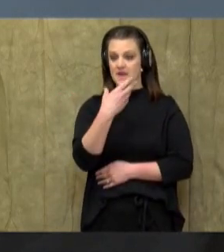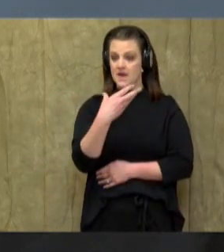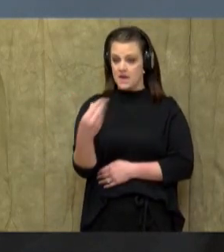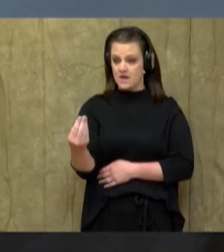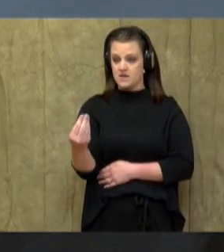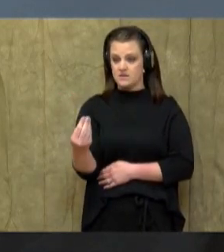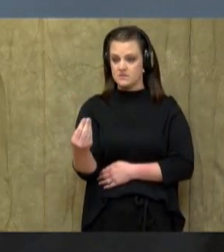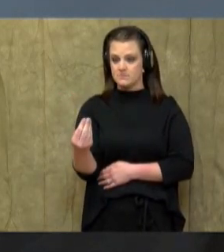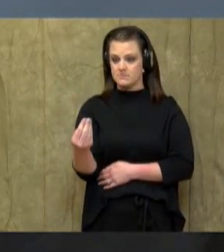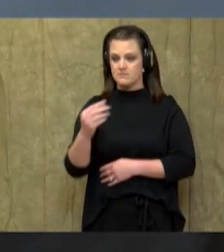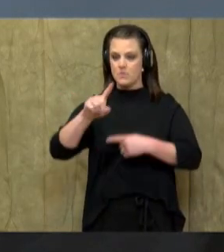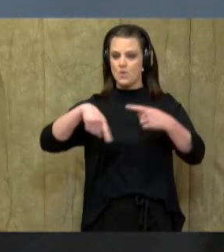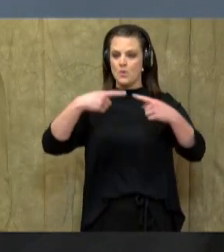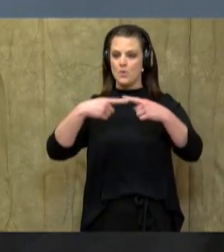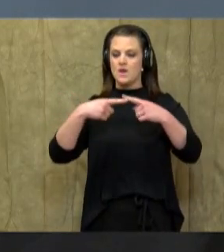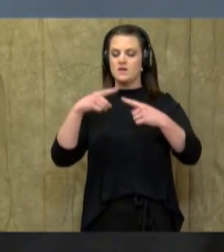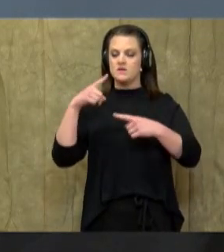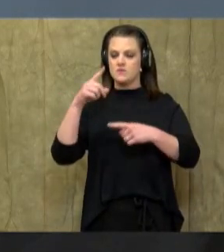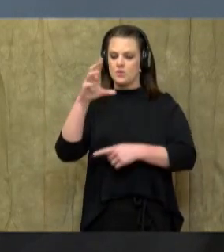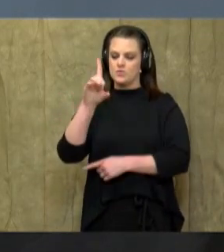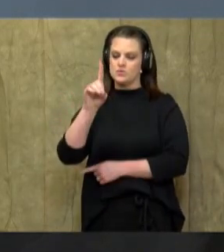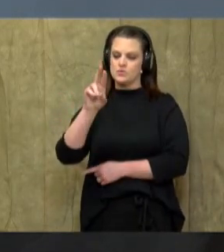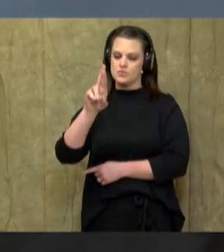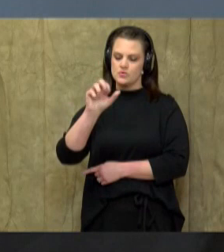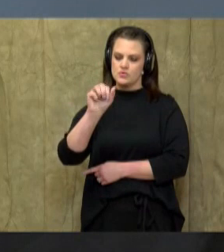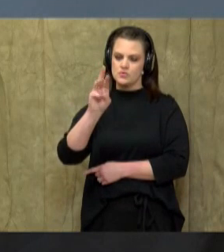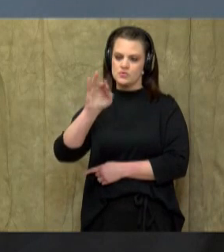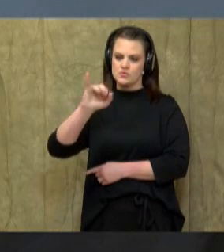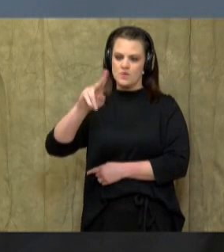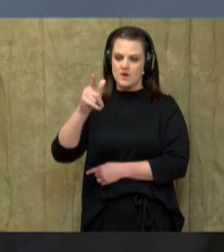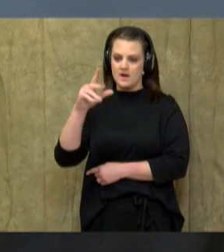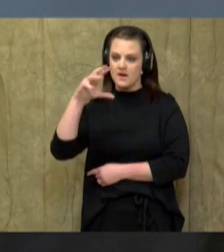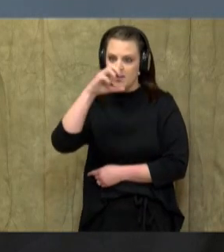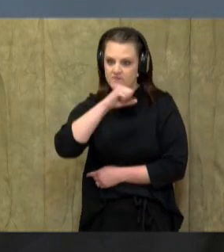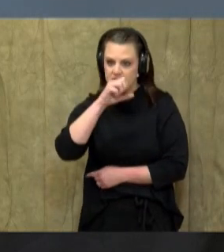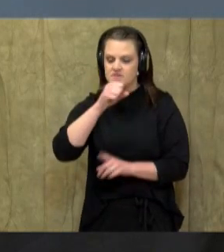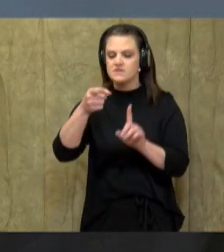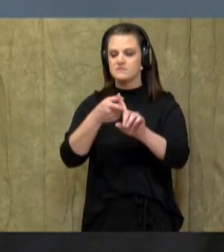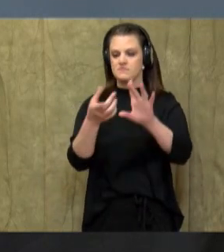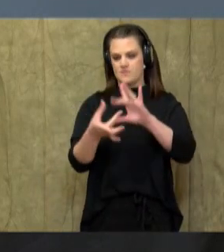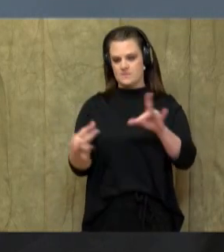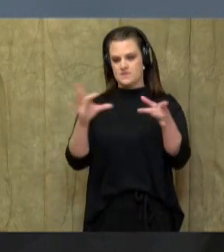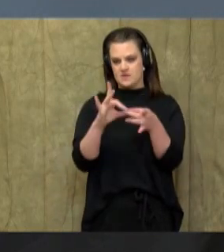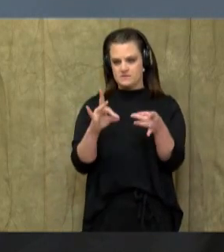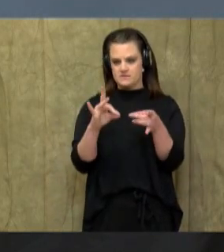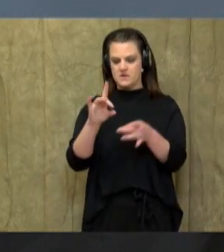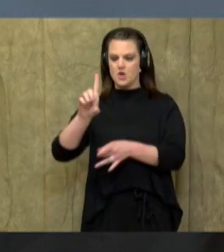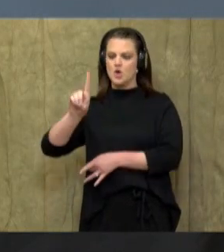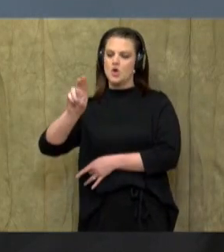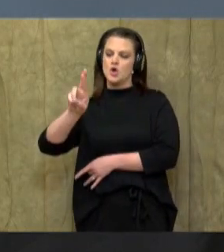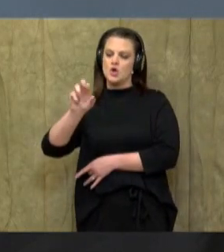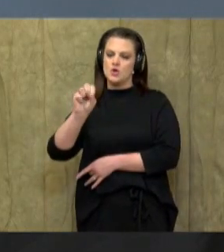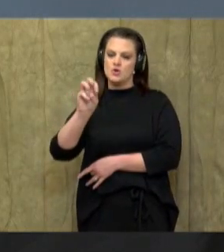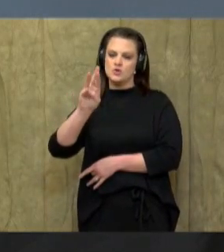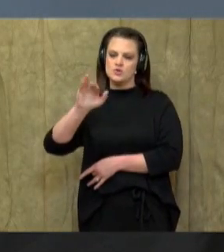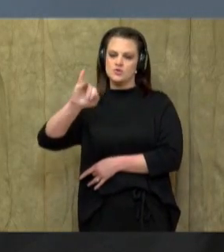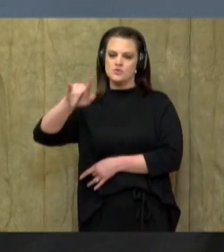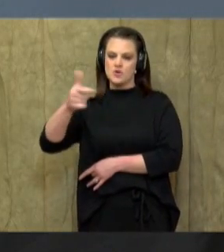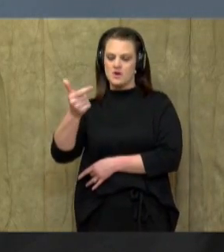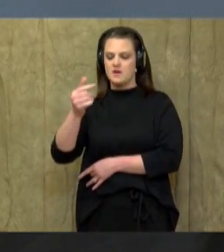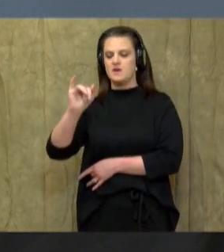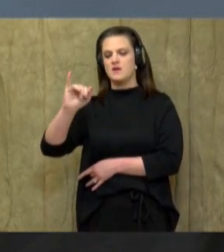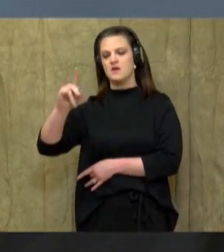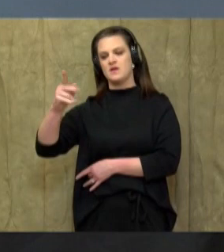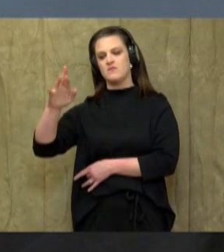and when drawing inferences from the text. Again, the drawing inferences parts mean